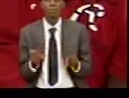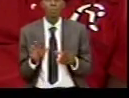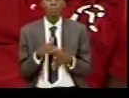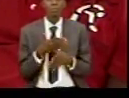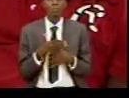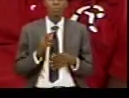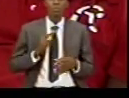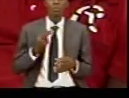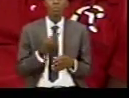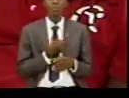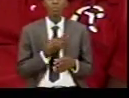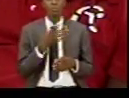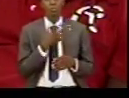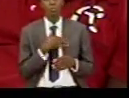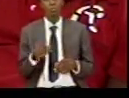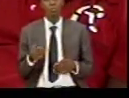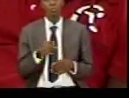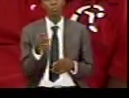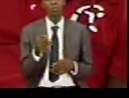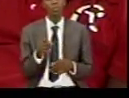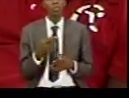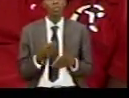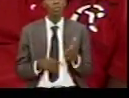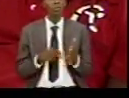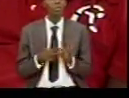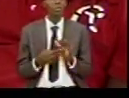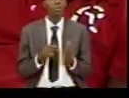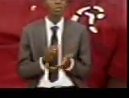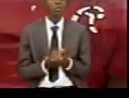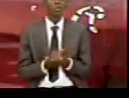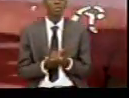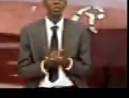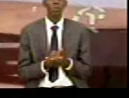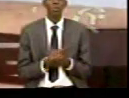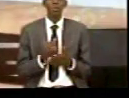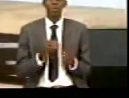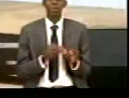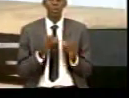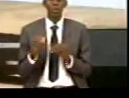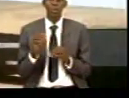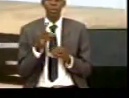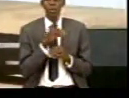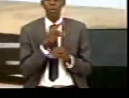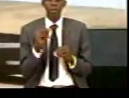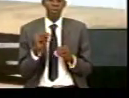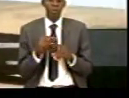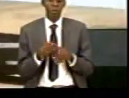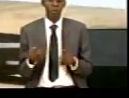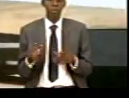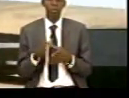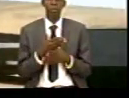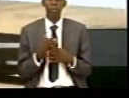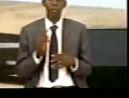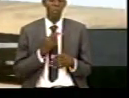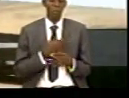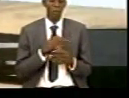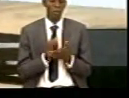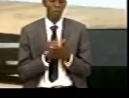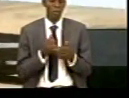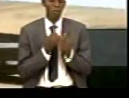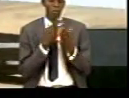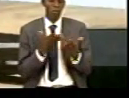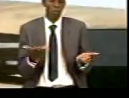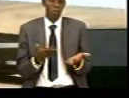and them. What's that? He put no difference between us, apostles, this Peter